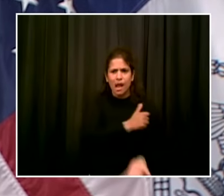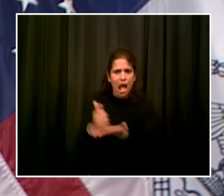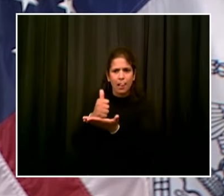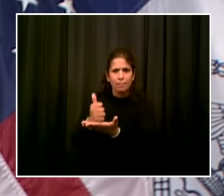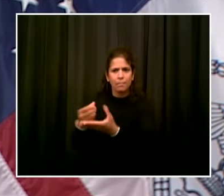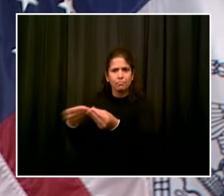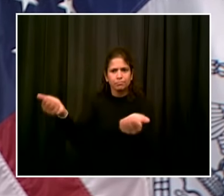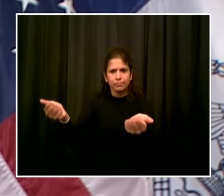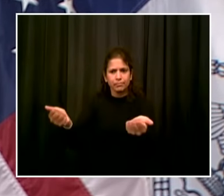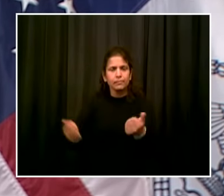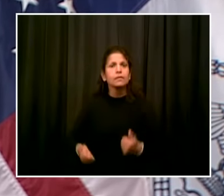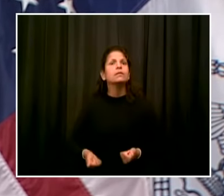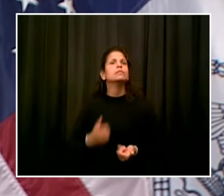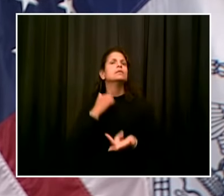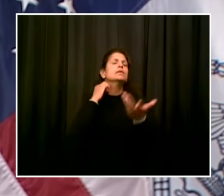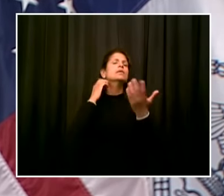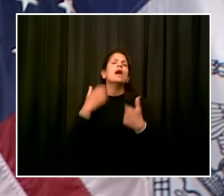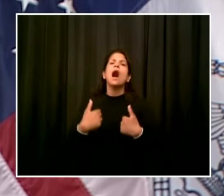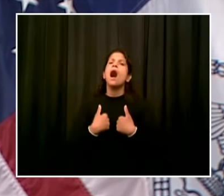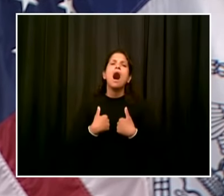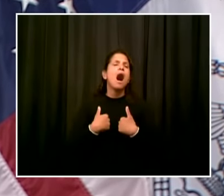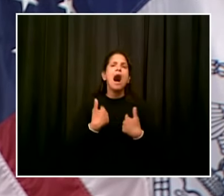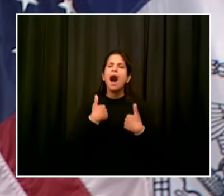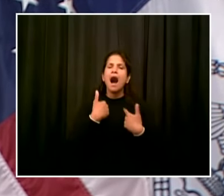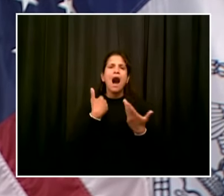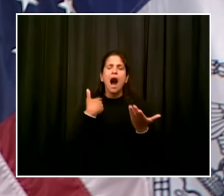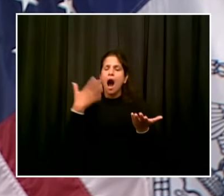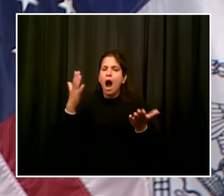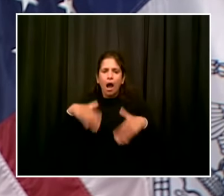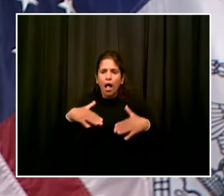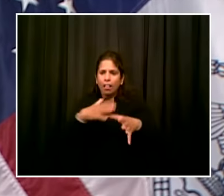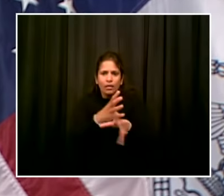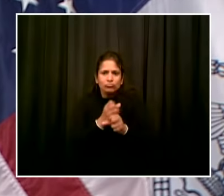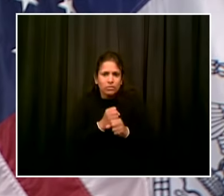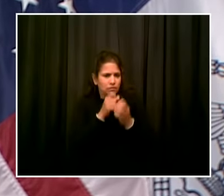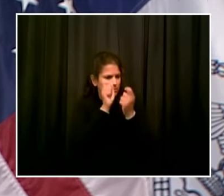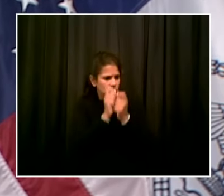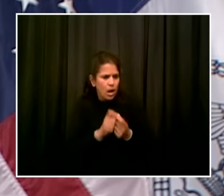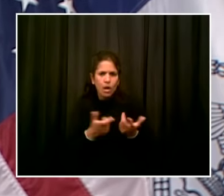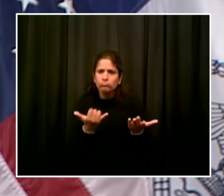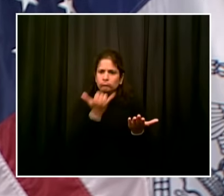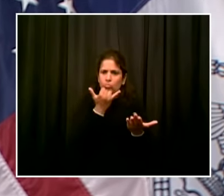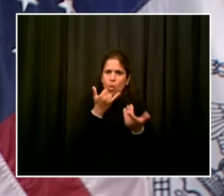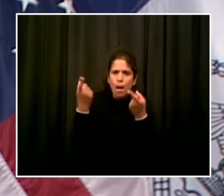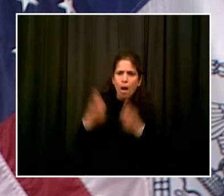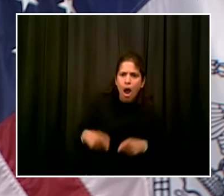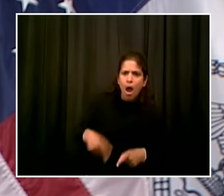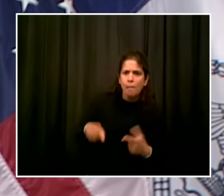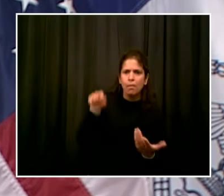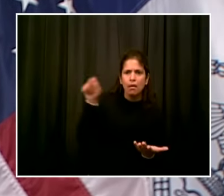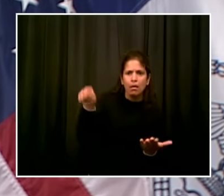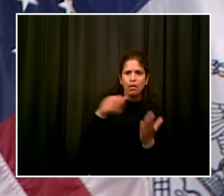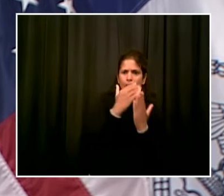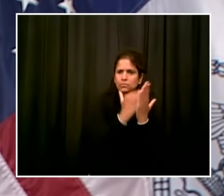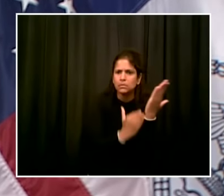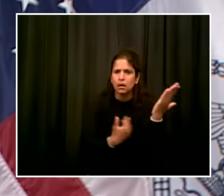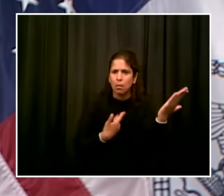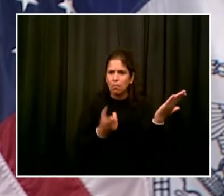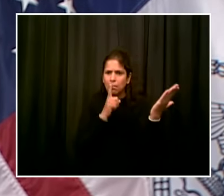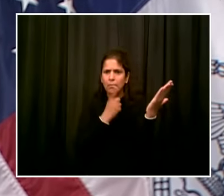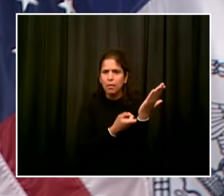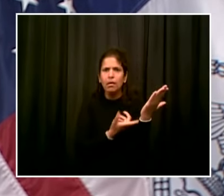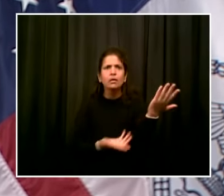the details of the specific information that flowed to the sheriff's office or any of our other agencies, but I can tell you this much. I know there's been a lot of presence out